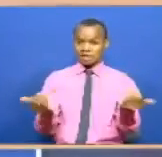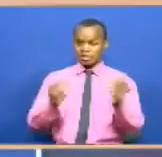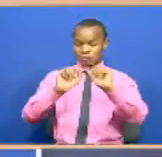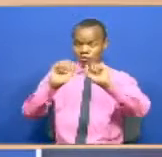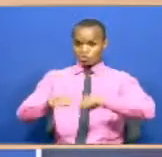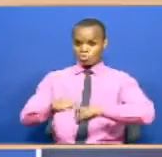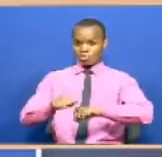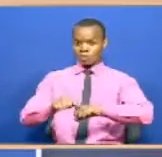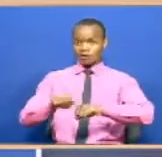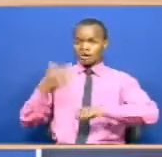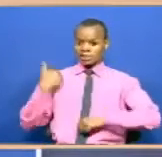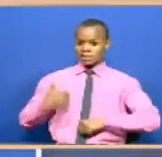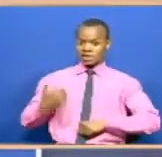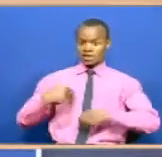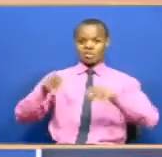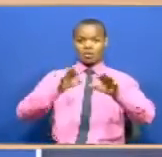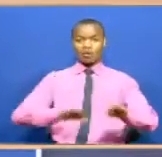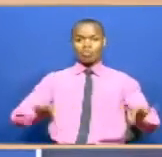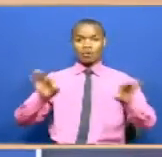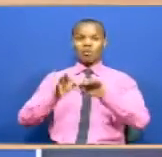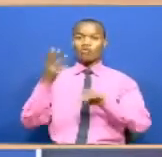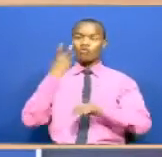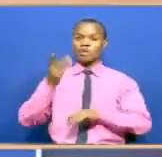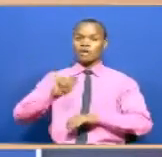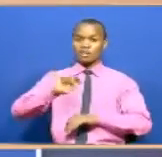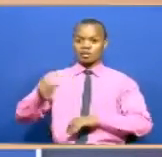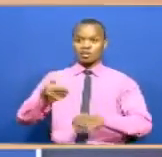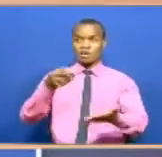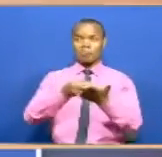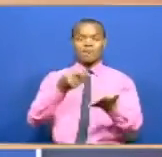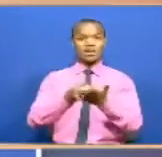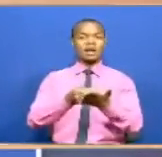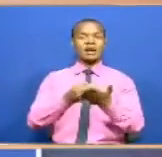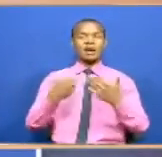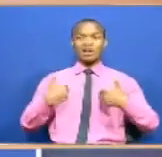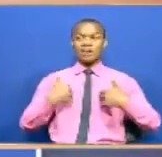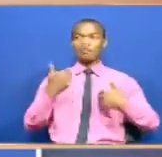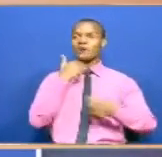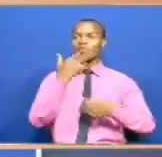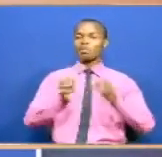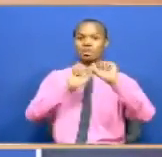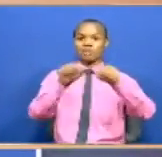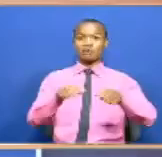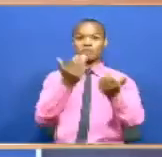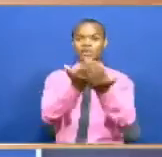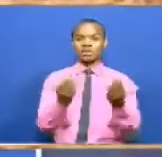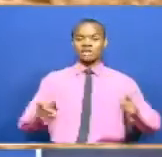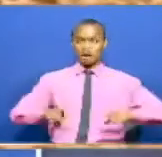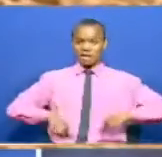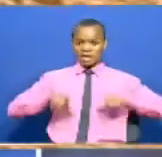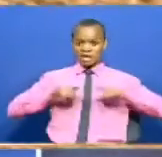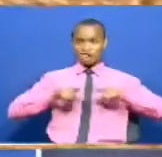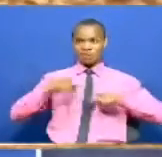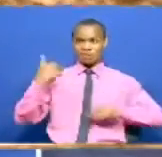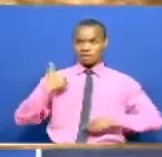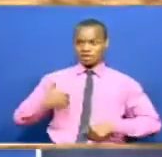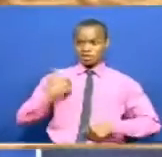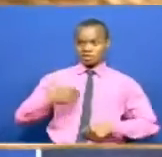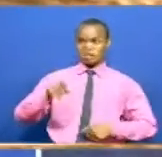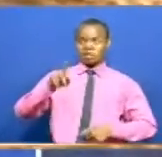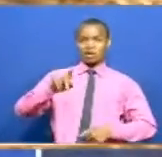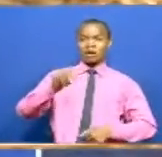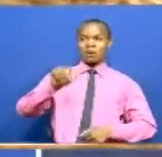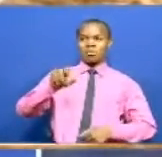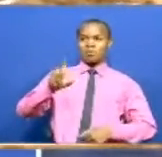cost of 500,000 shillings, money that she can barely afford to get her child the life-changing surgery. Paul Onyango, the child's